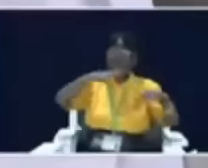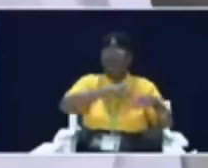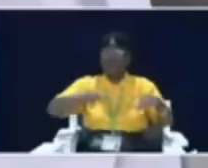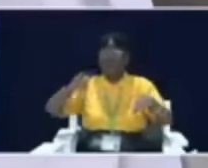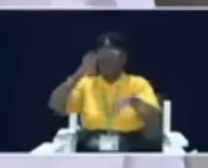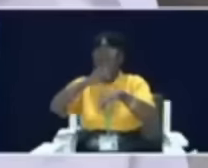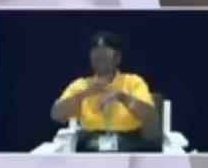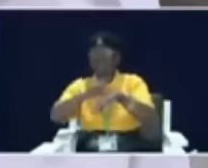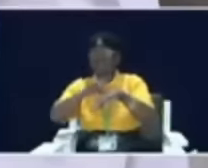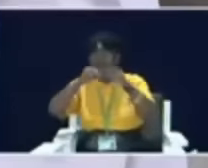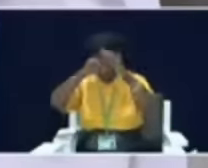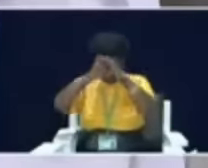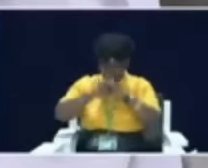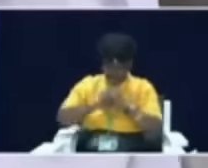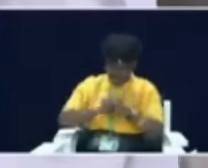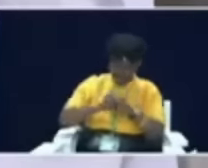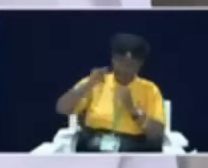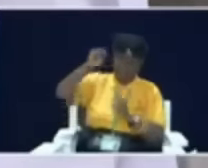serve. Heaven and